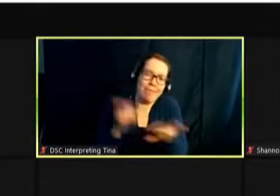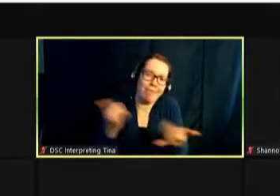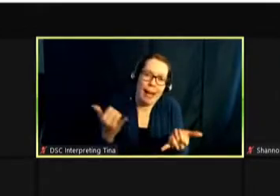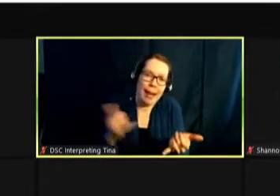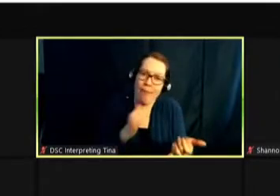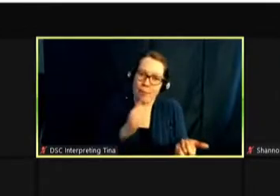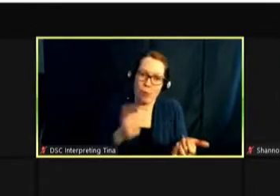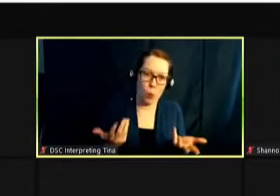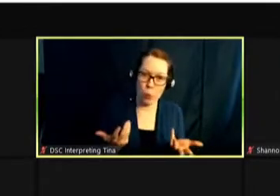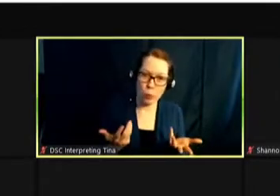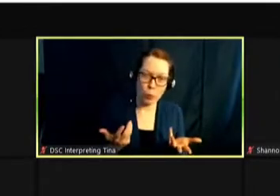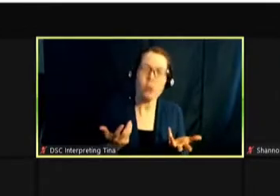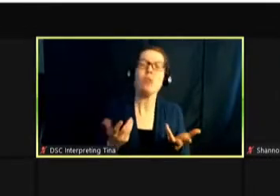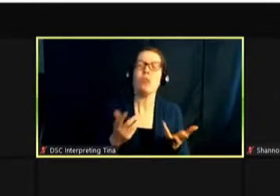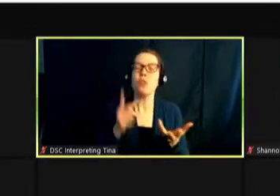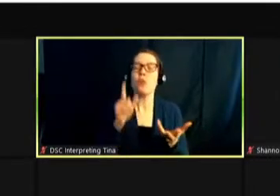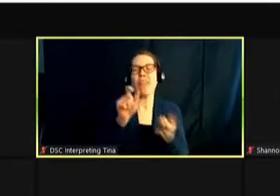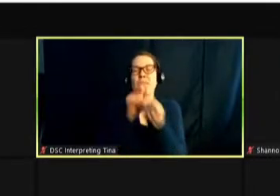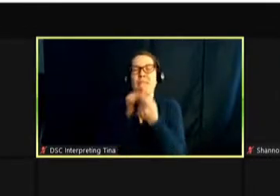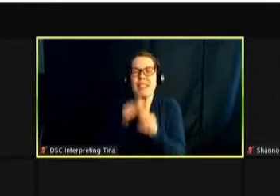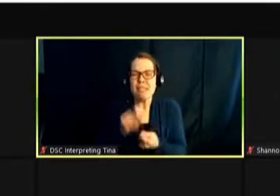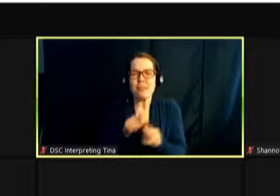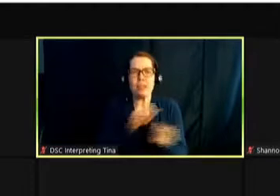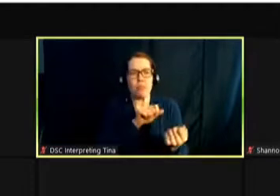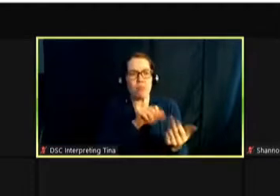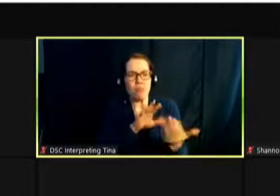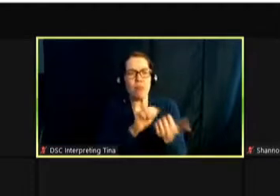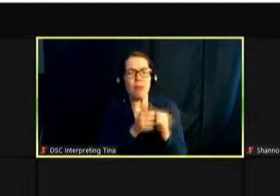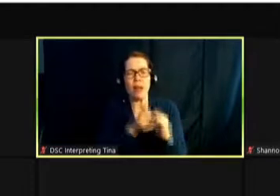be precise in how we get our